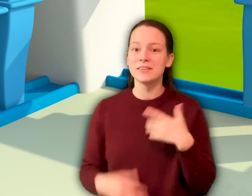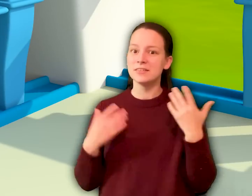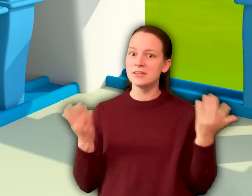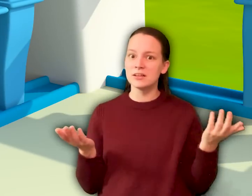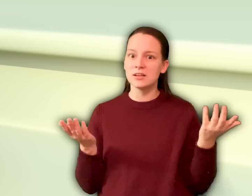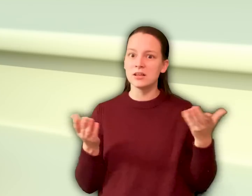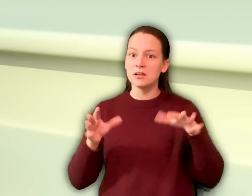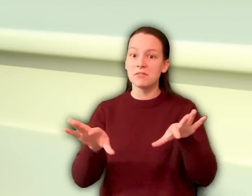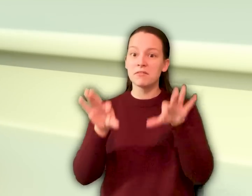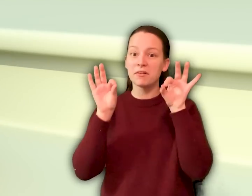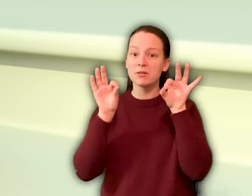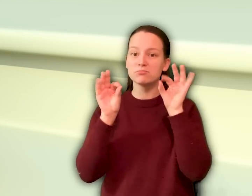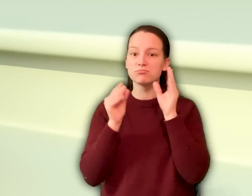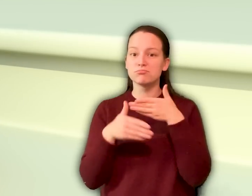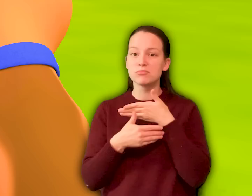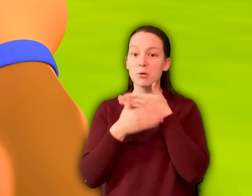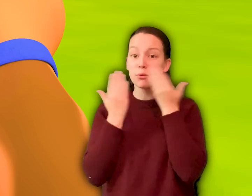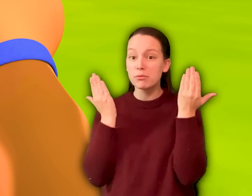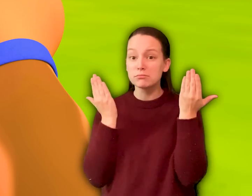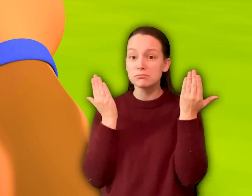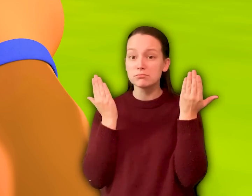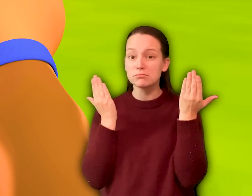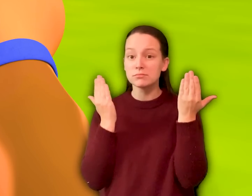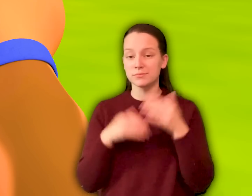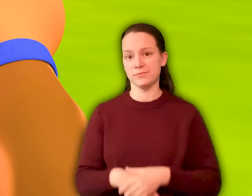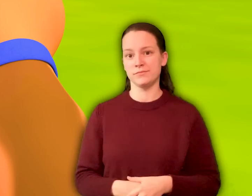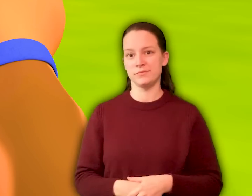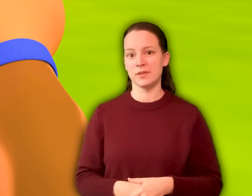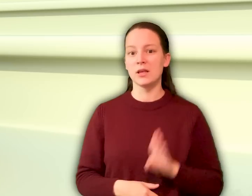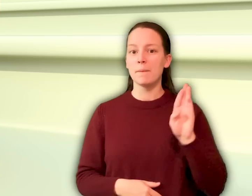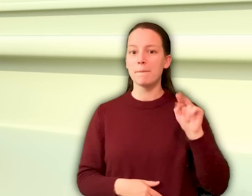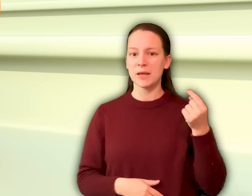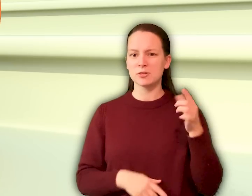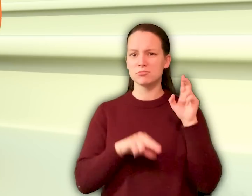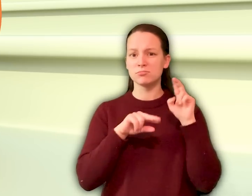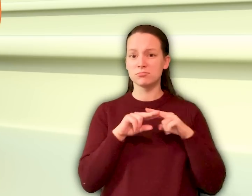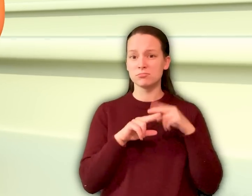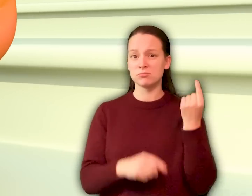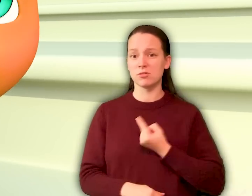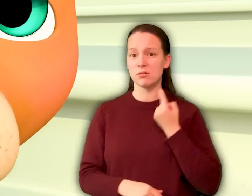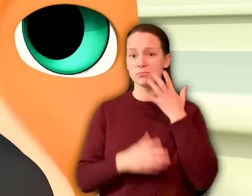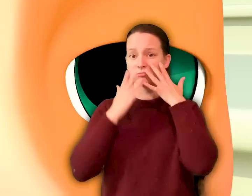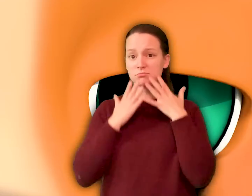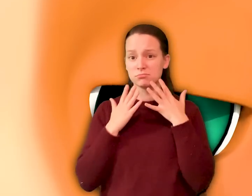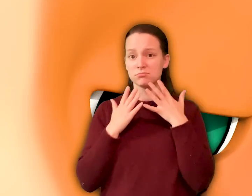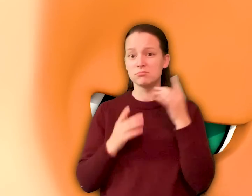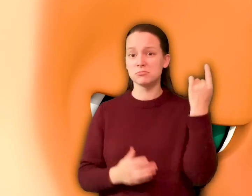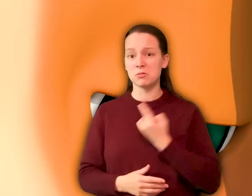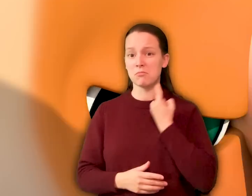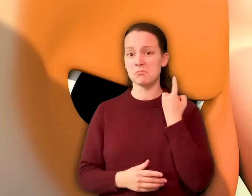and there but found nothing at all Bingo said lonely and